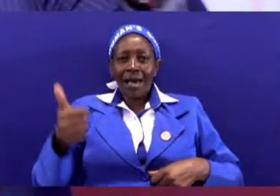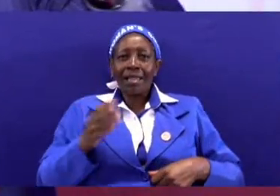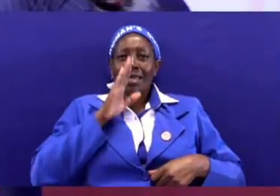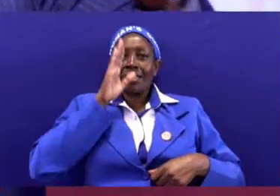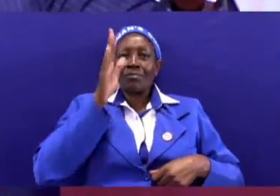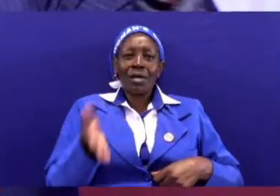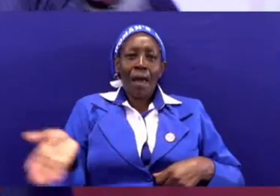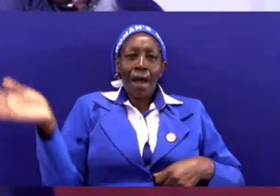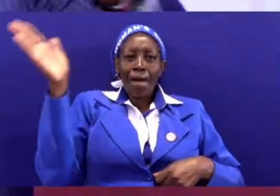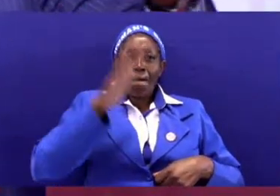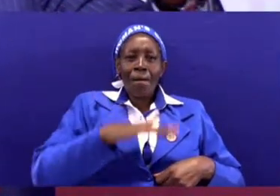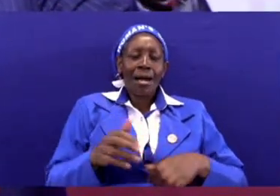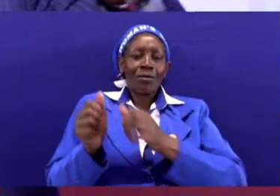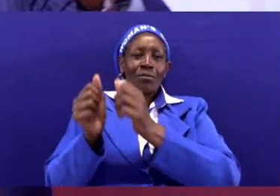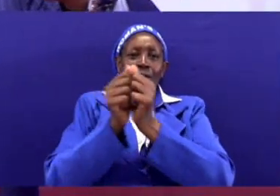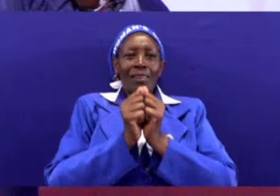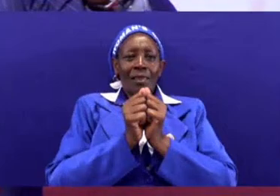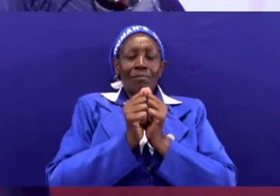back together.